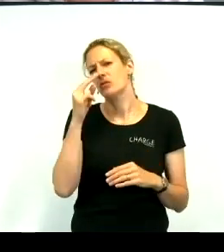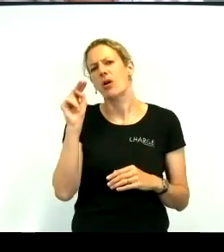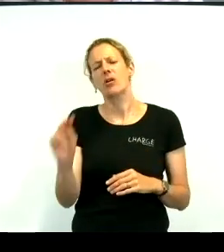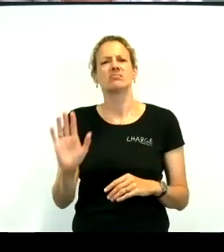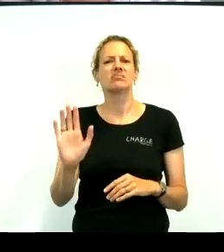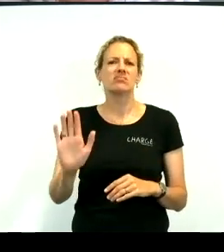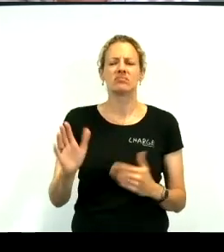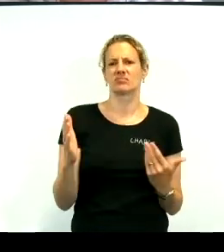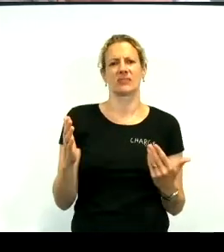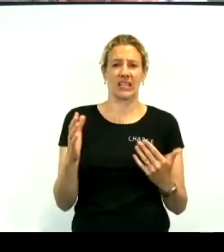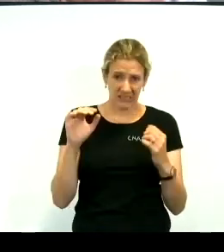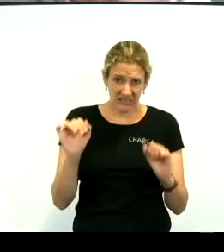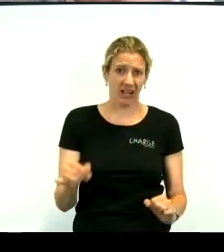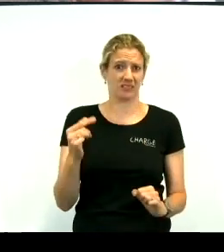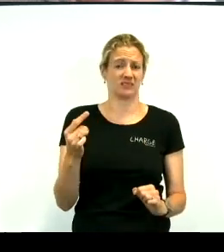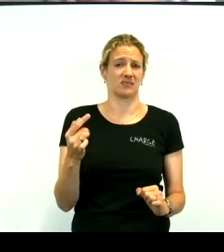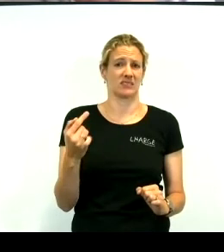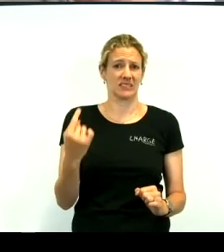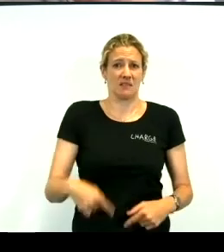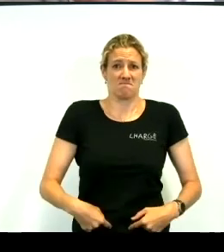that says, I need to go to the loo.